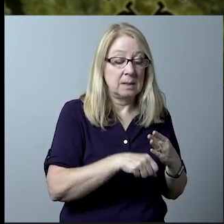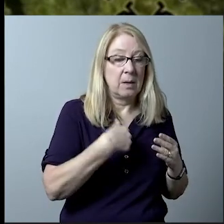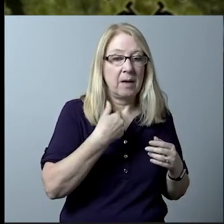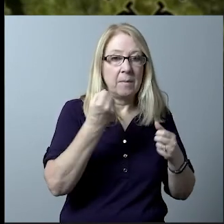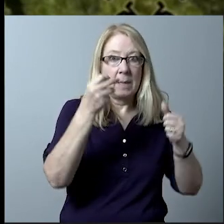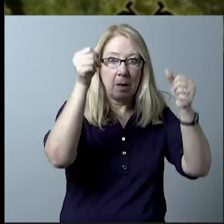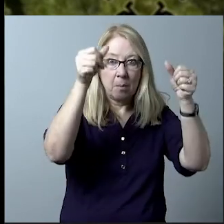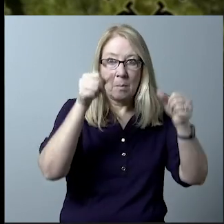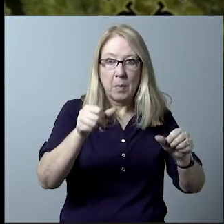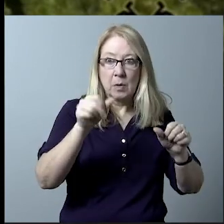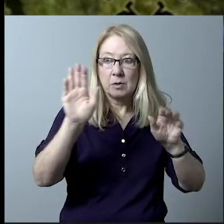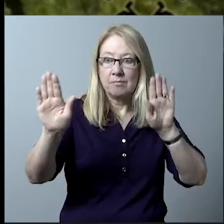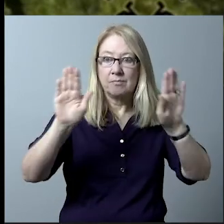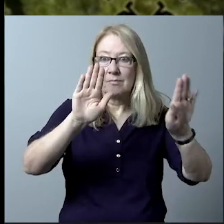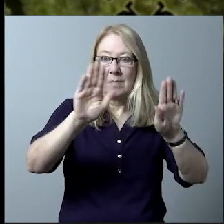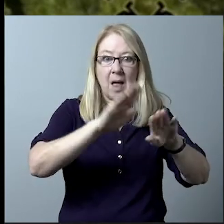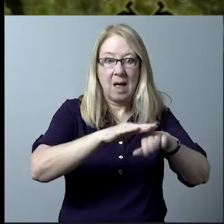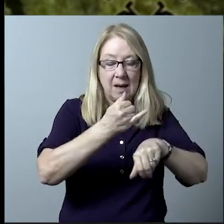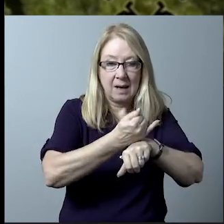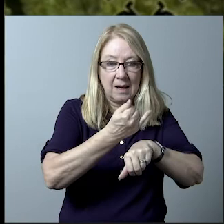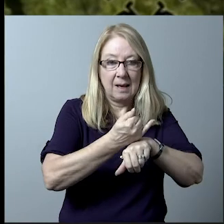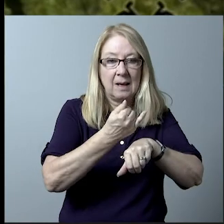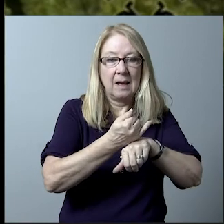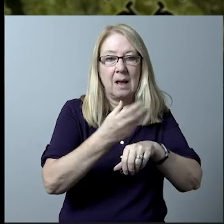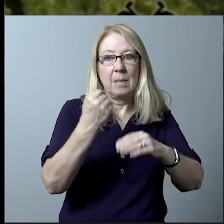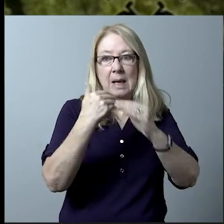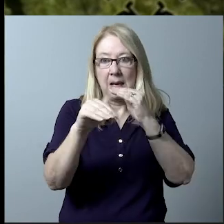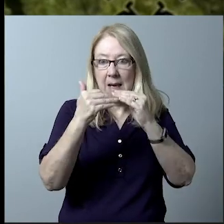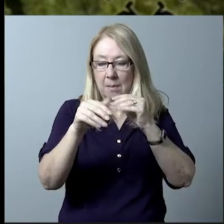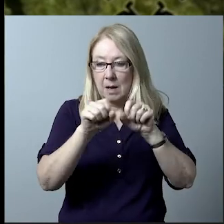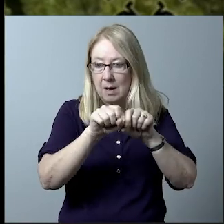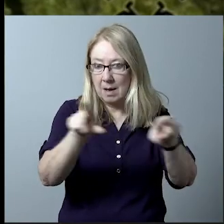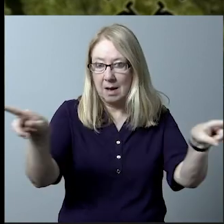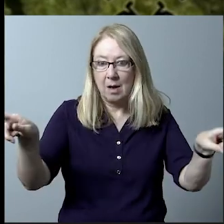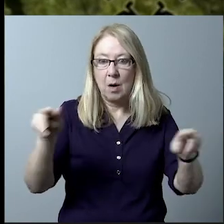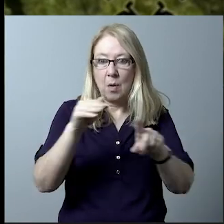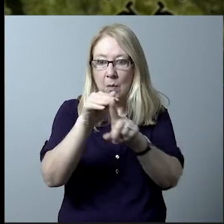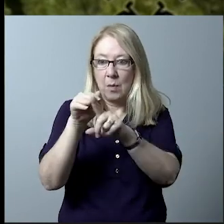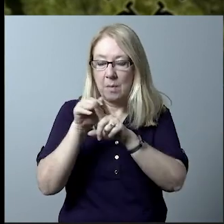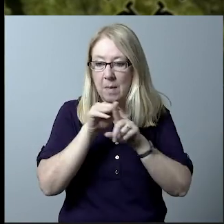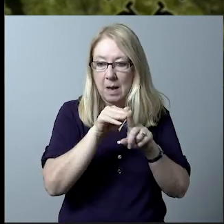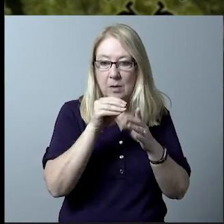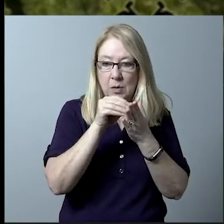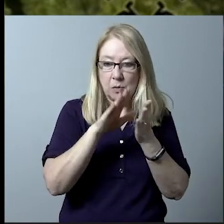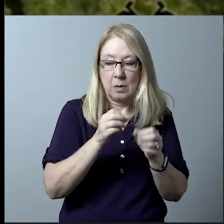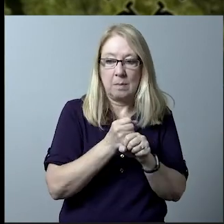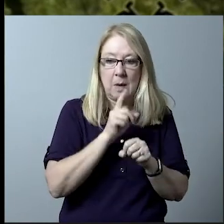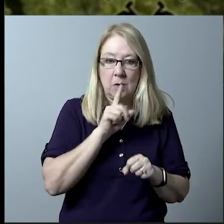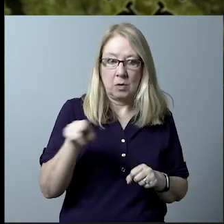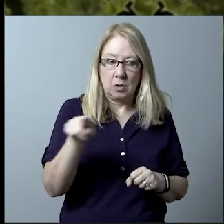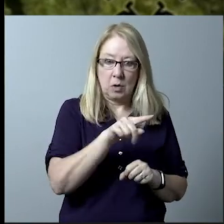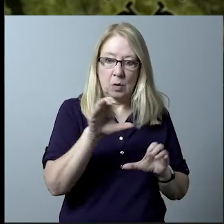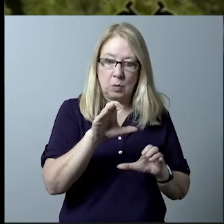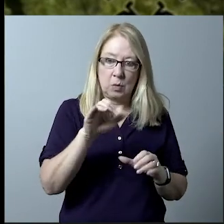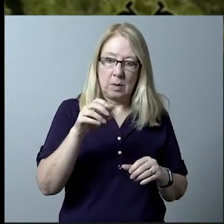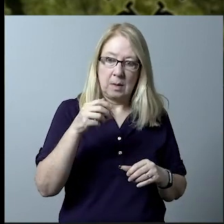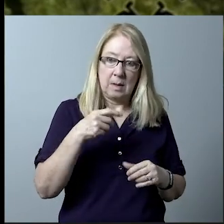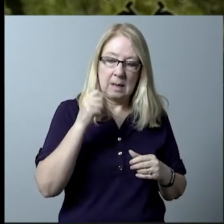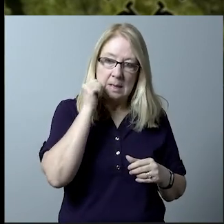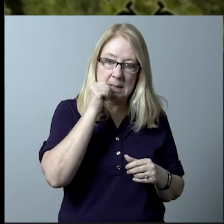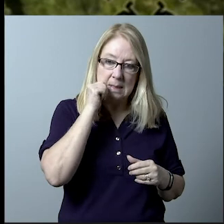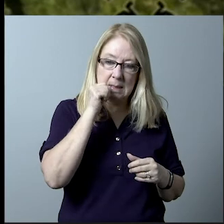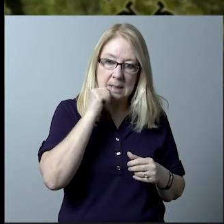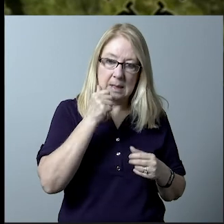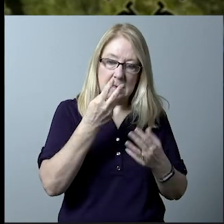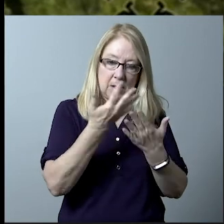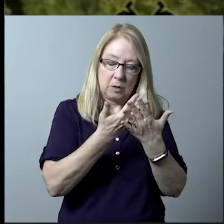of the semester, we had all of the posters put around campus and a lot of emails sent out reminding students and making sure that they're